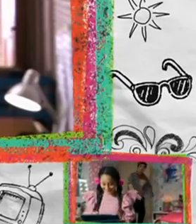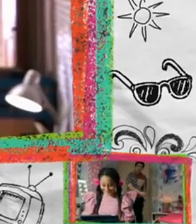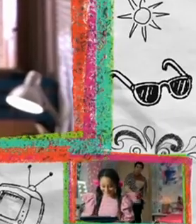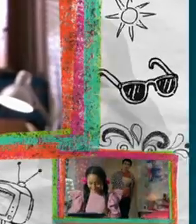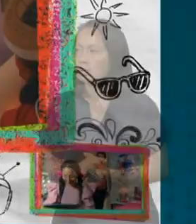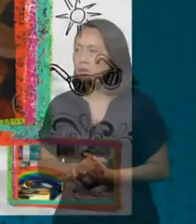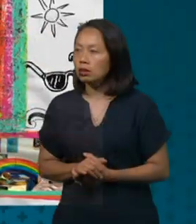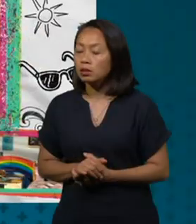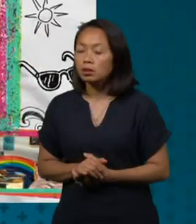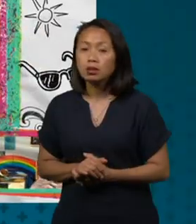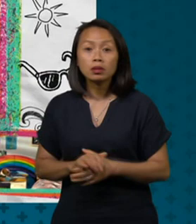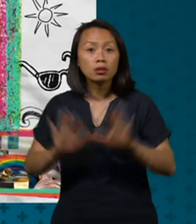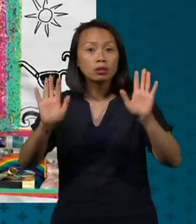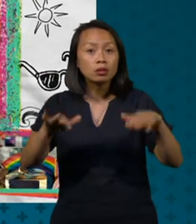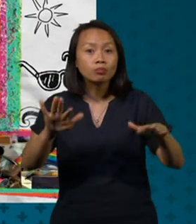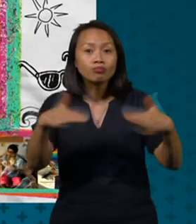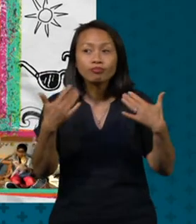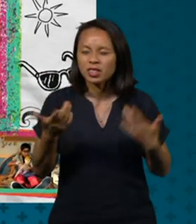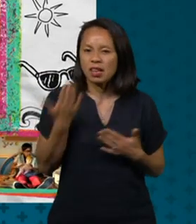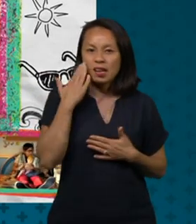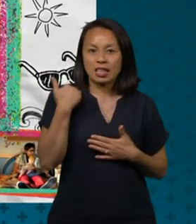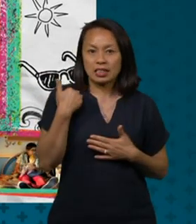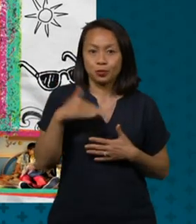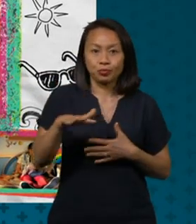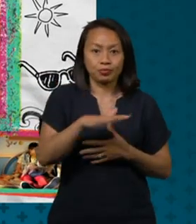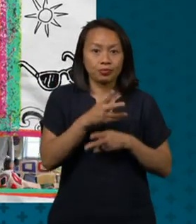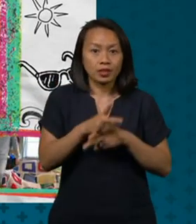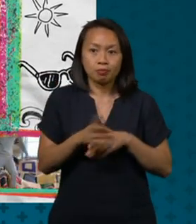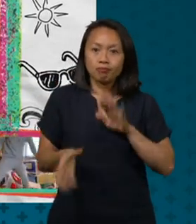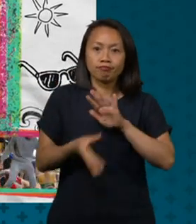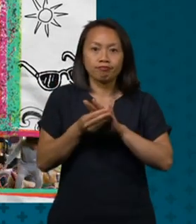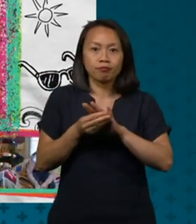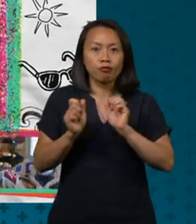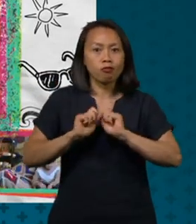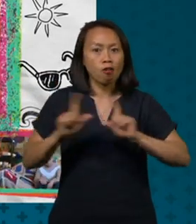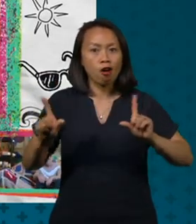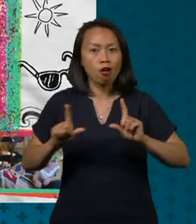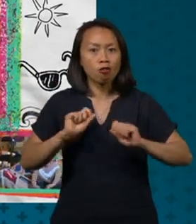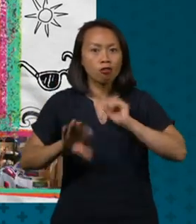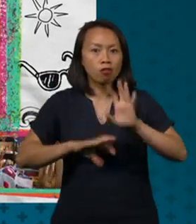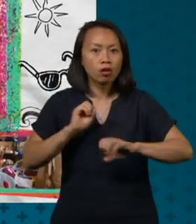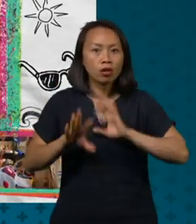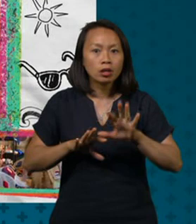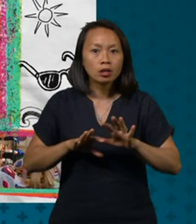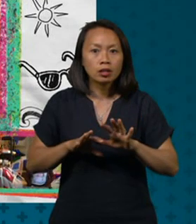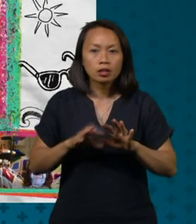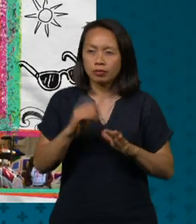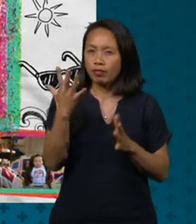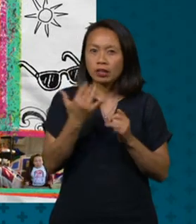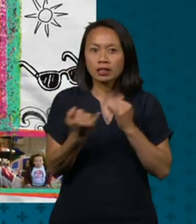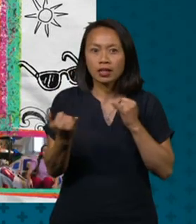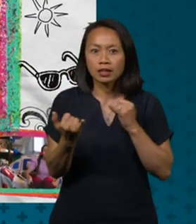Listen up, everyone. The latest Dumping Ground I'm vlog is uploading to the webpage. Ready to view in 5 seconds and